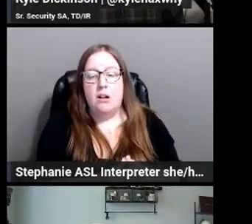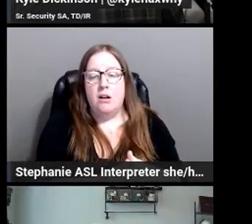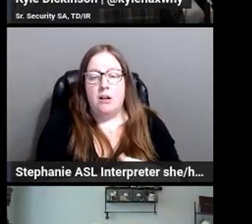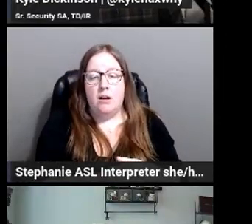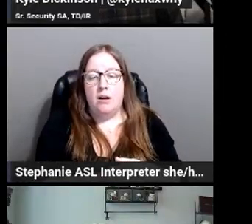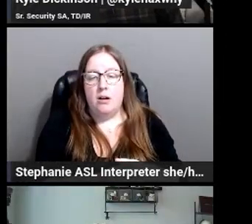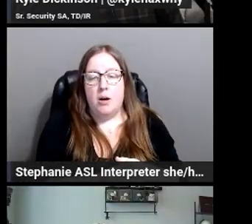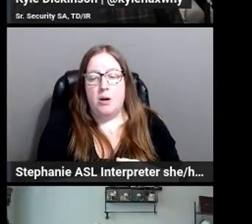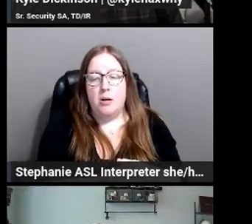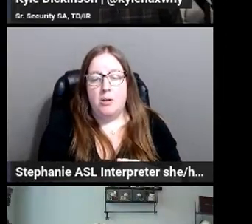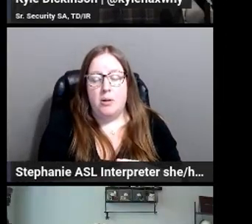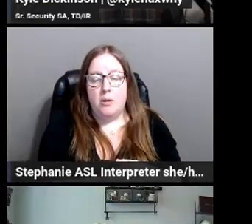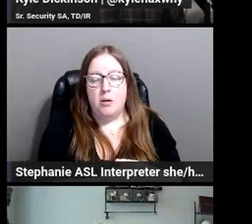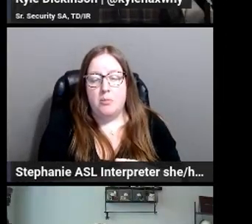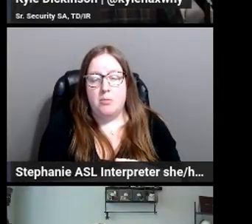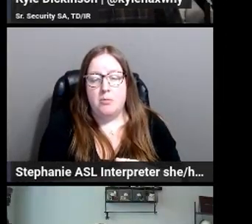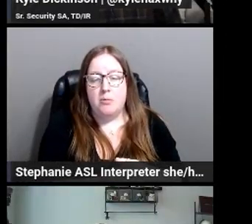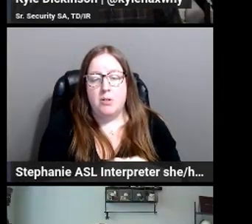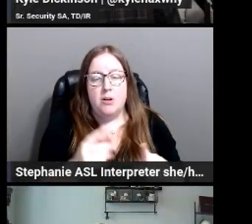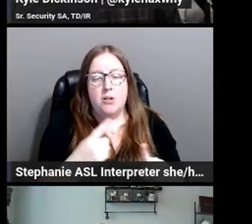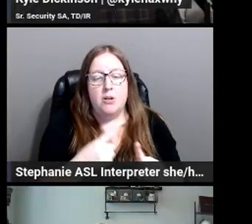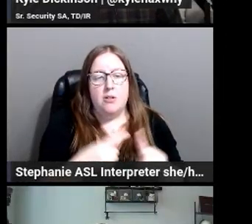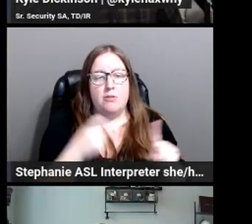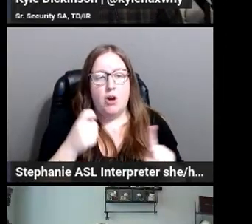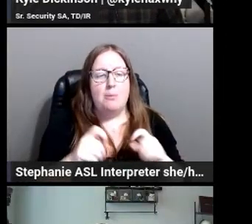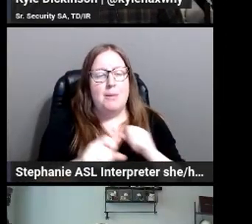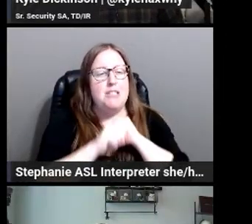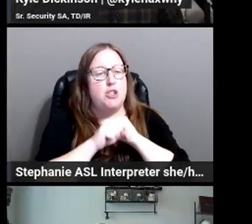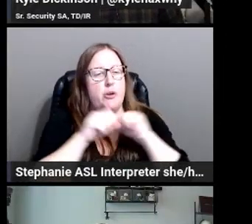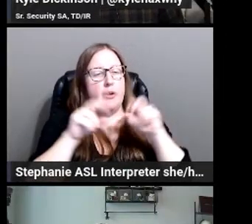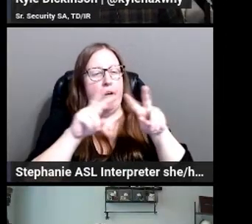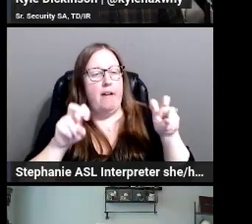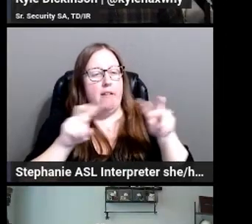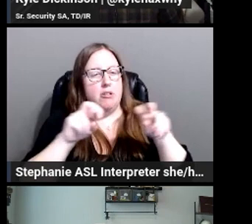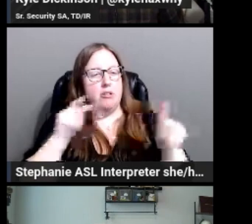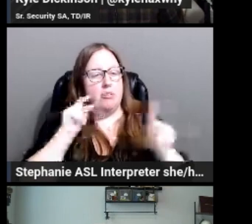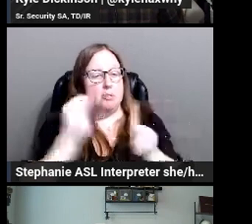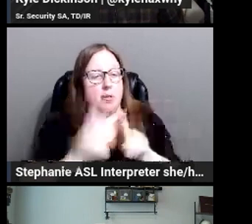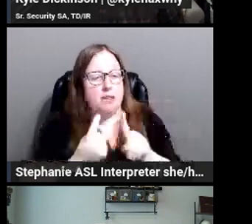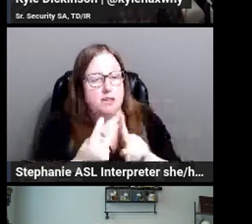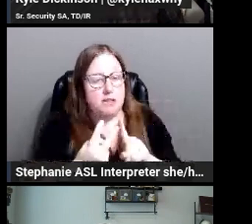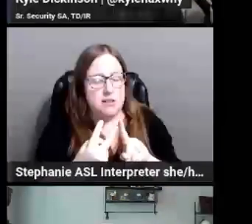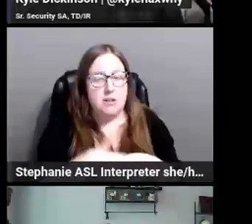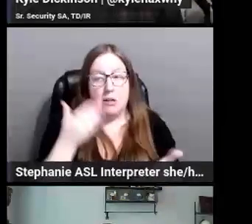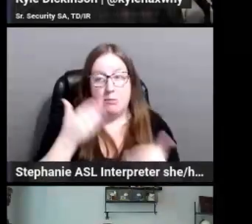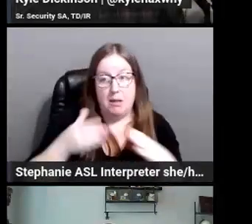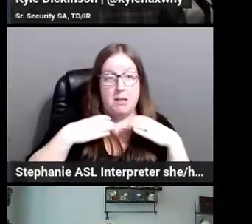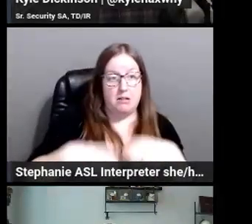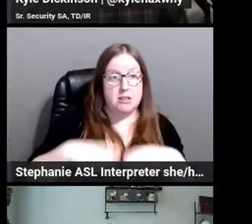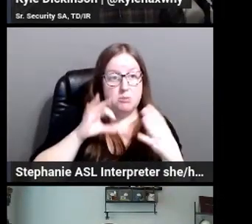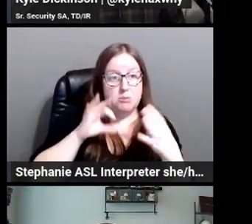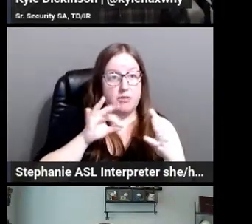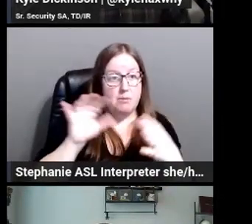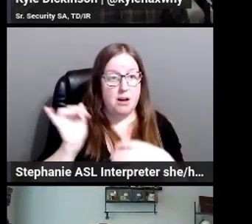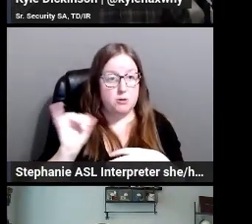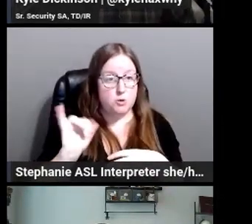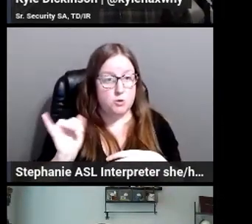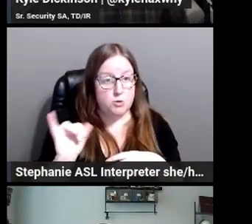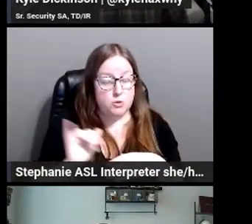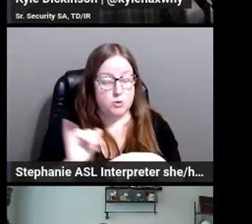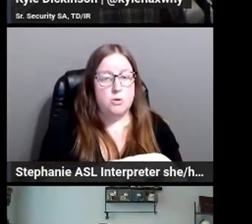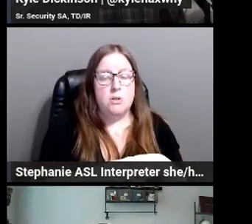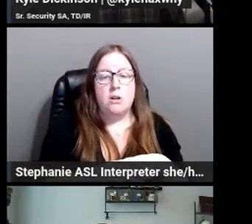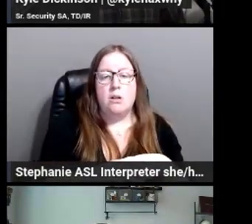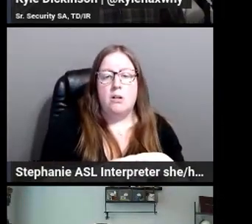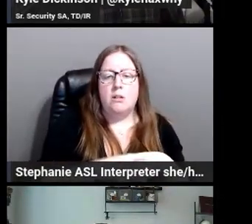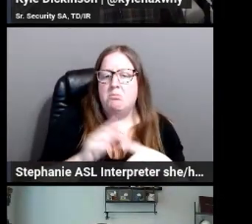from a like security analyst point of view, and maybe even just like customer feedback, how would you say this